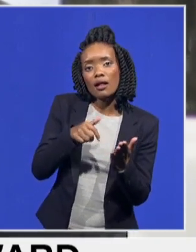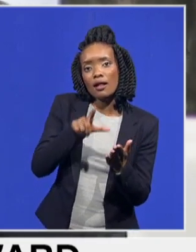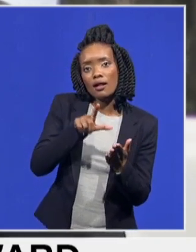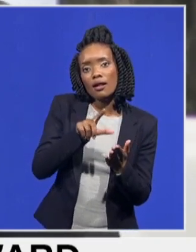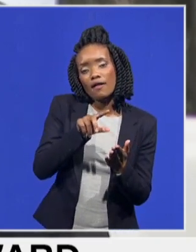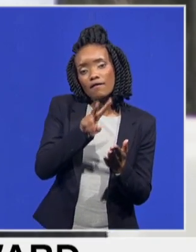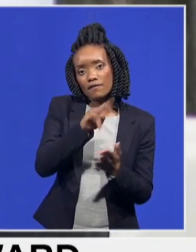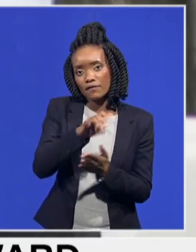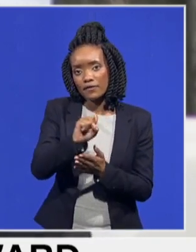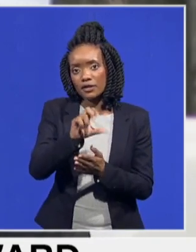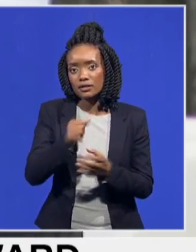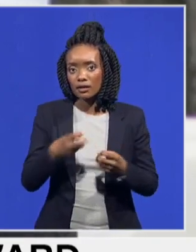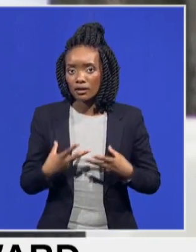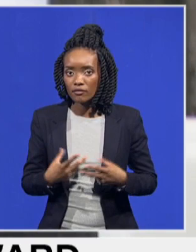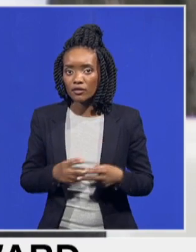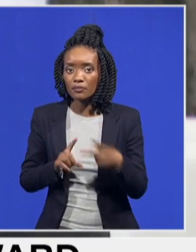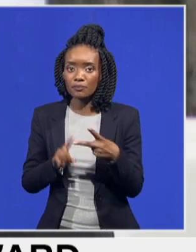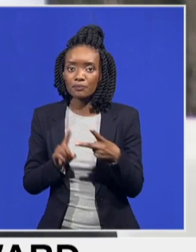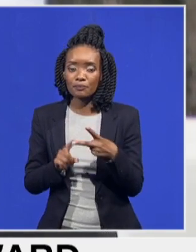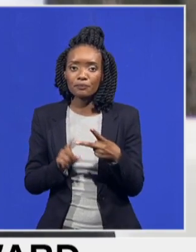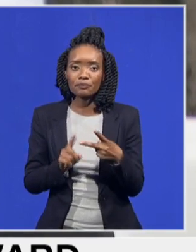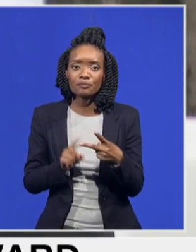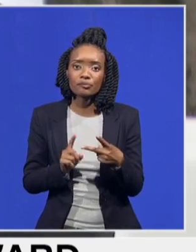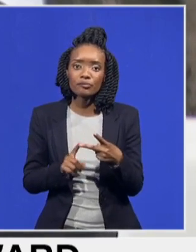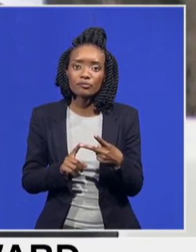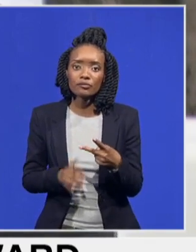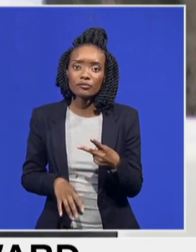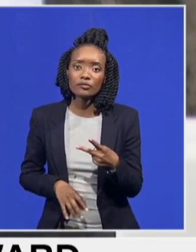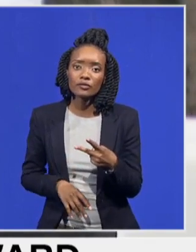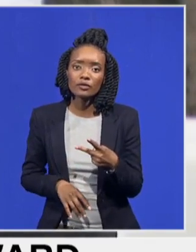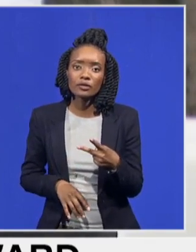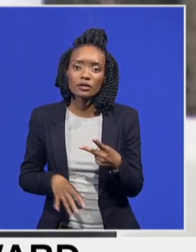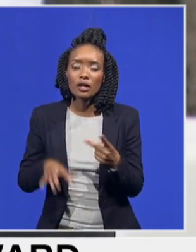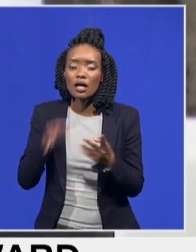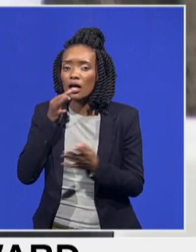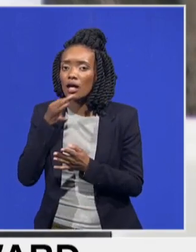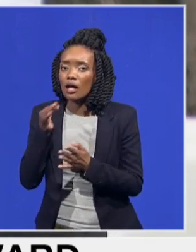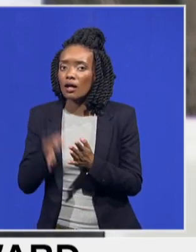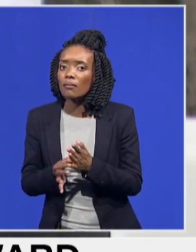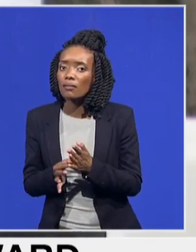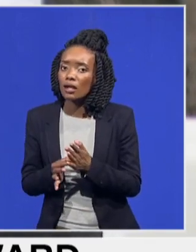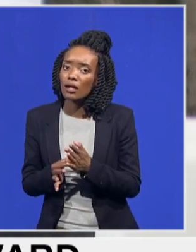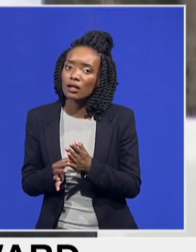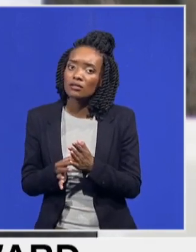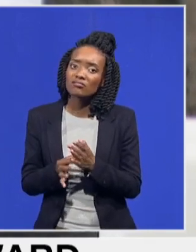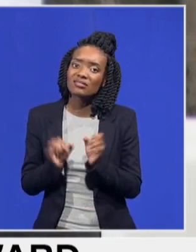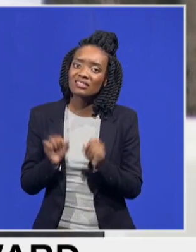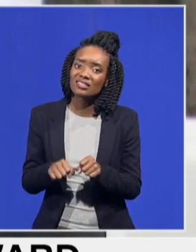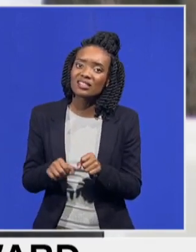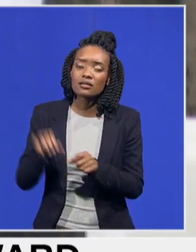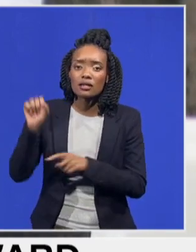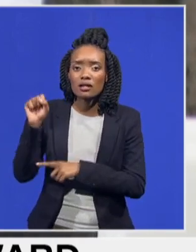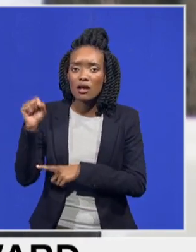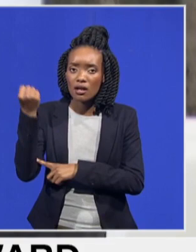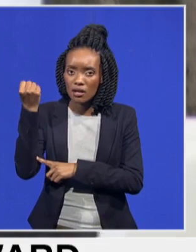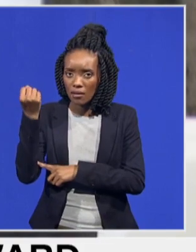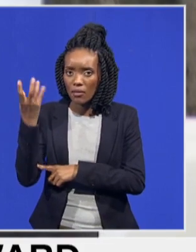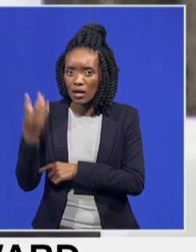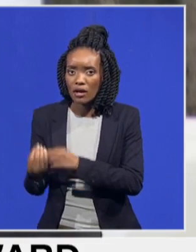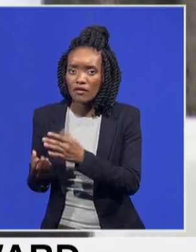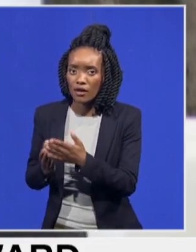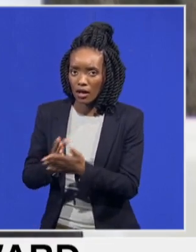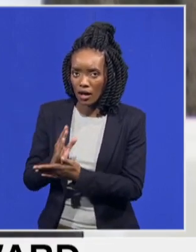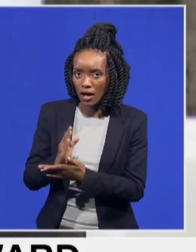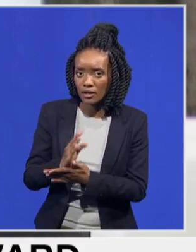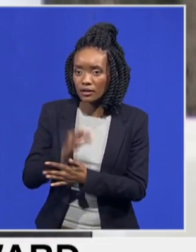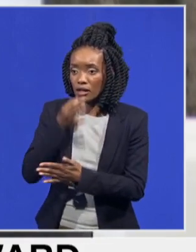Secondly, I apply for hosted buyer. Of course, Indaba has a right to accept my application